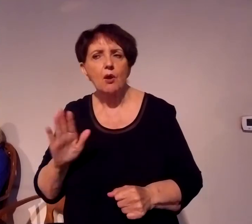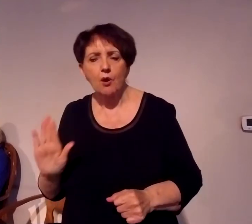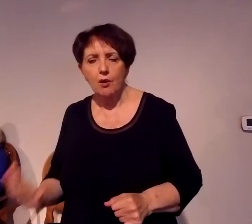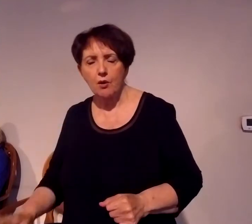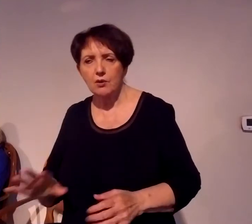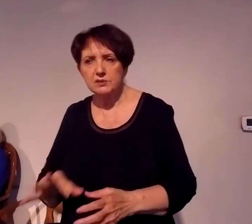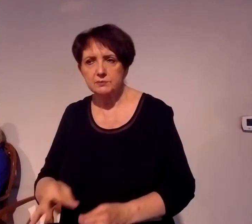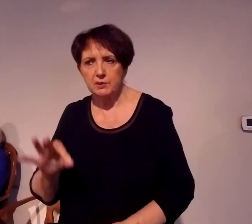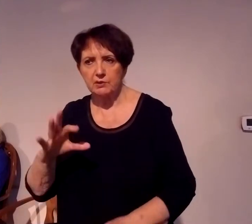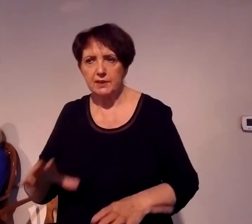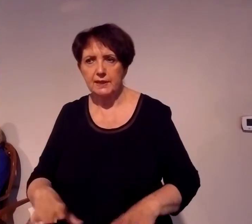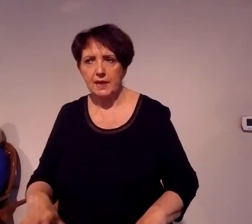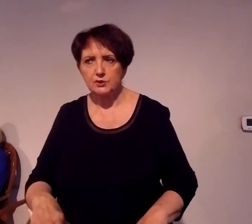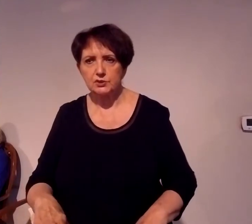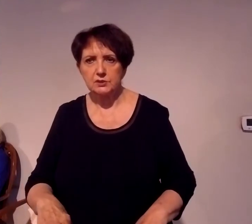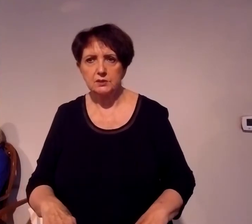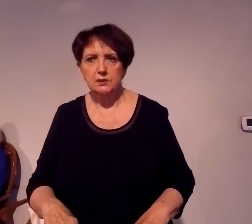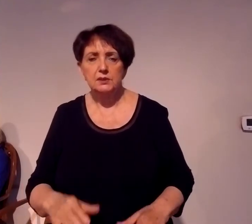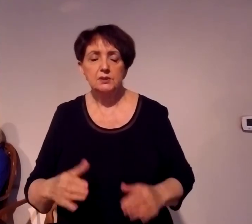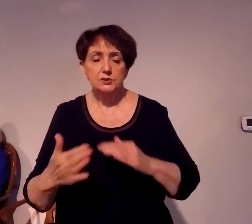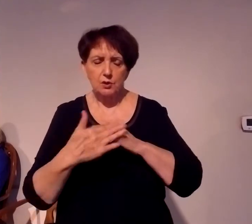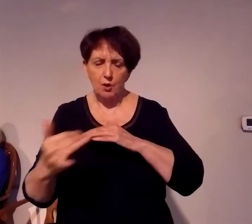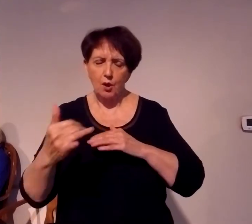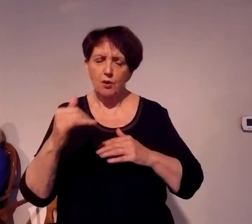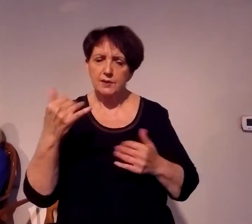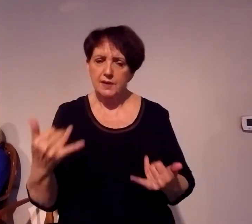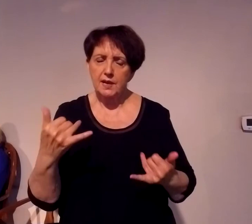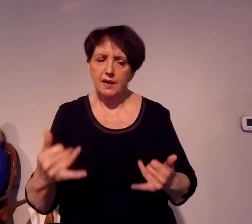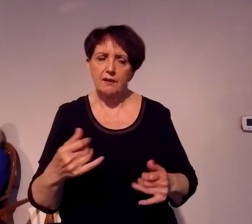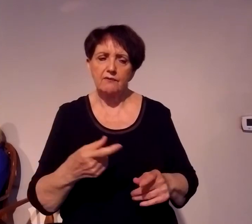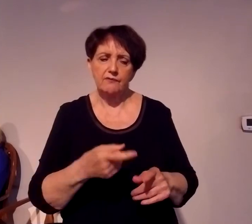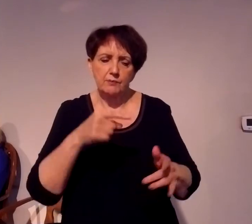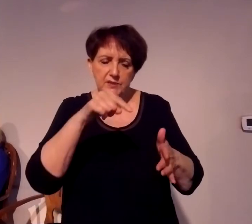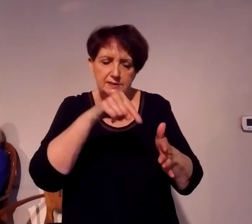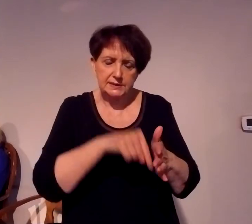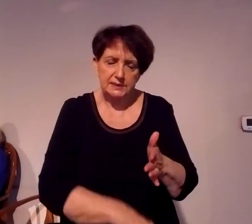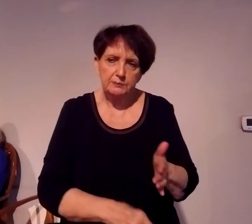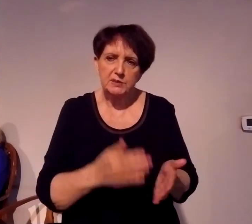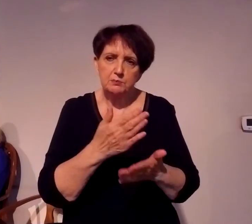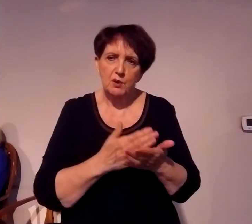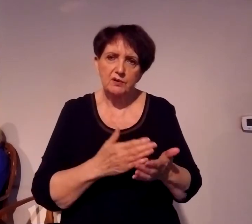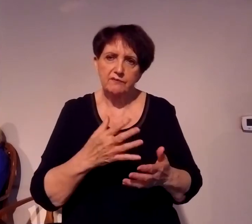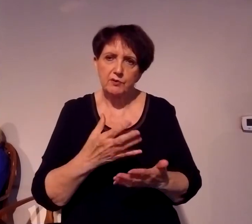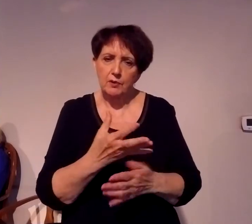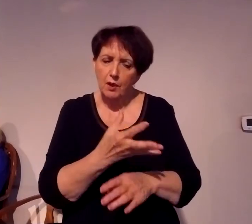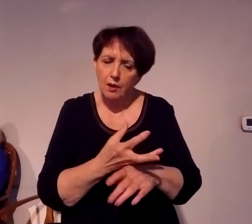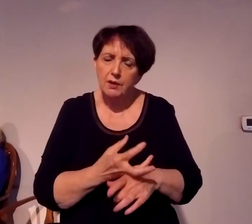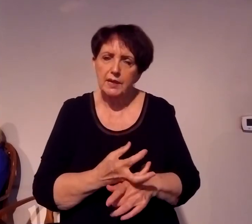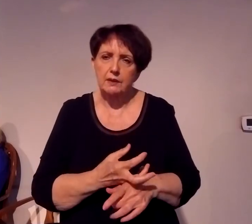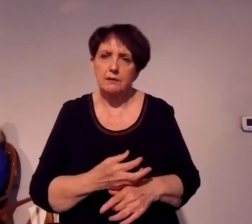action. So call now from the deepest part of your longing.